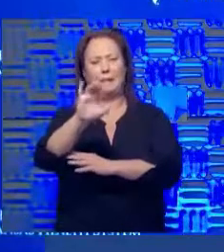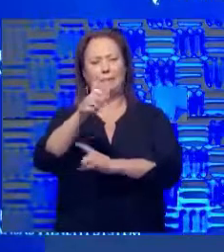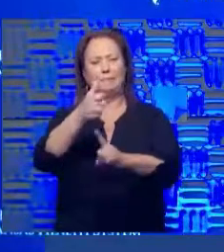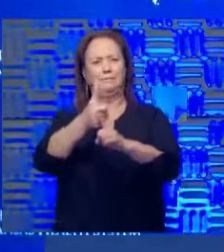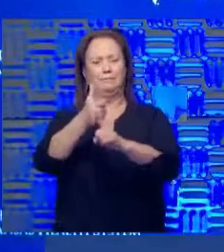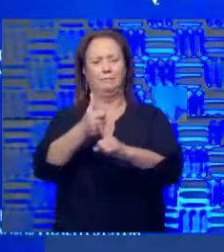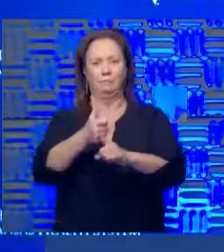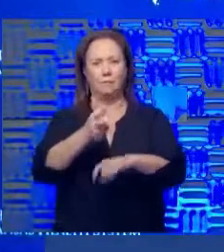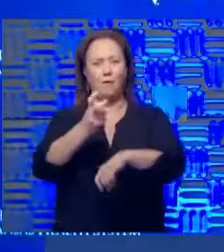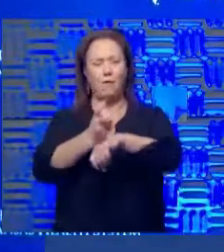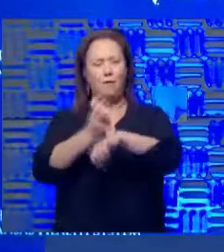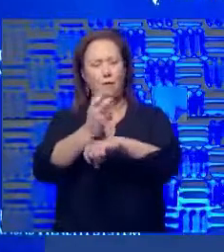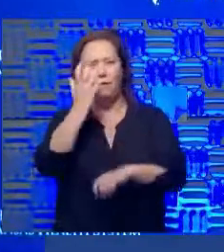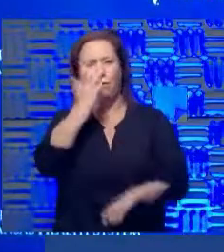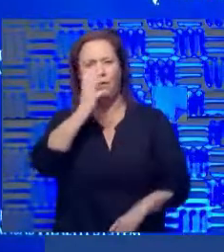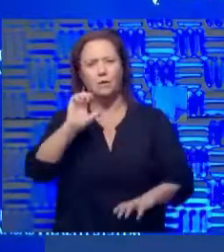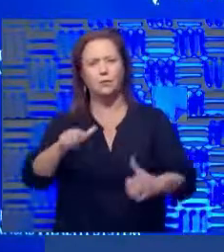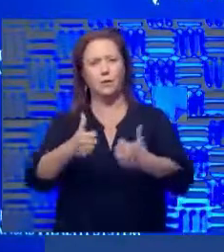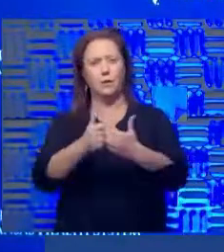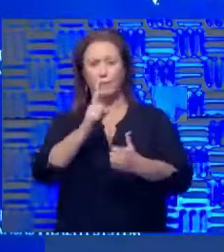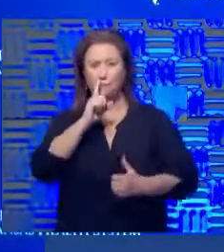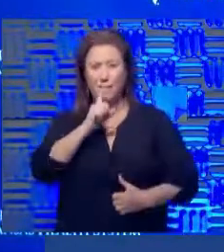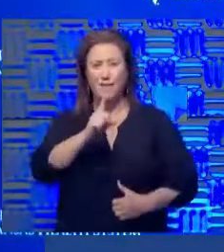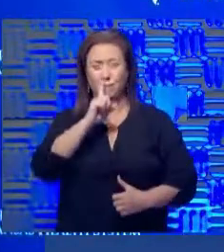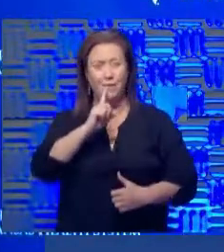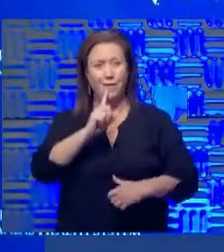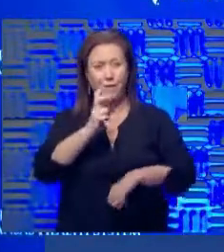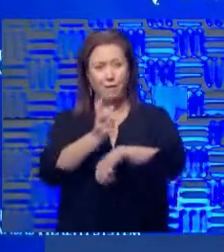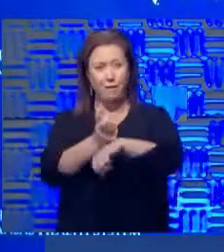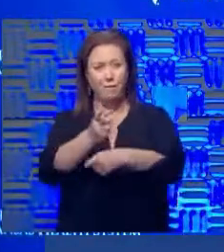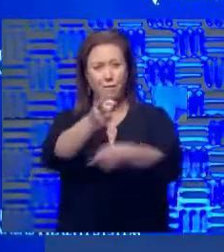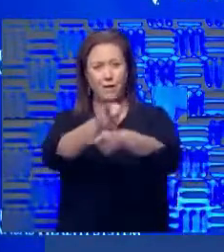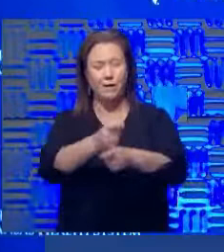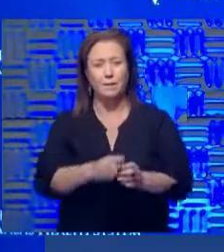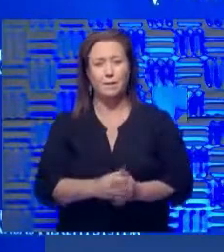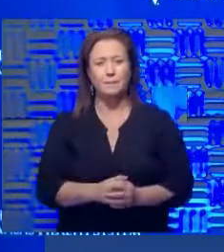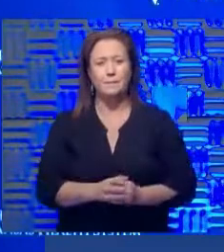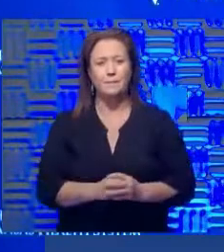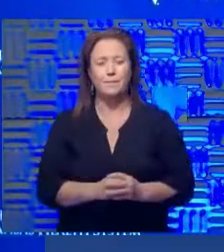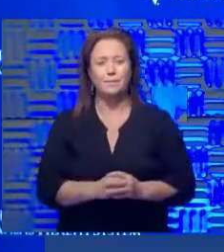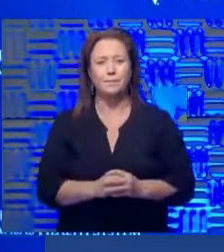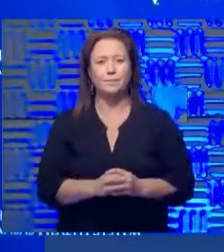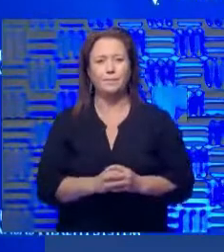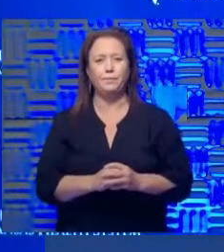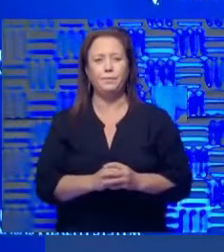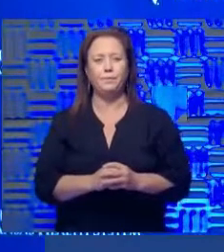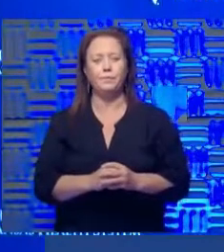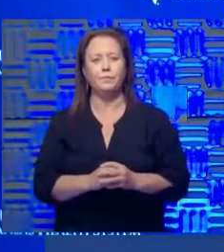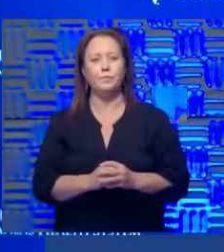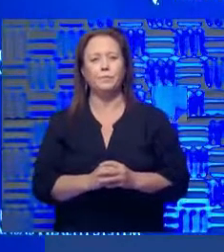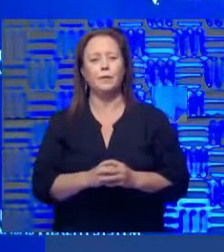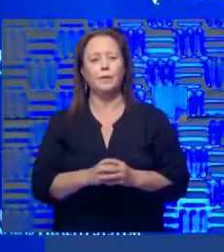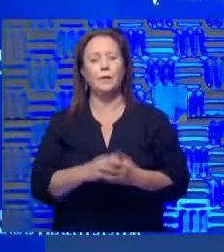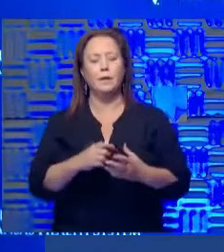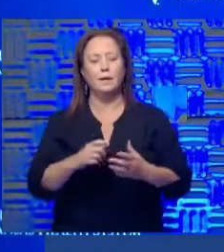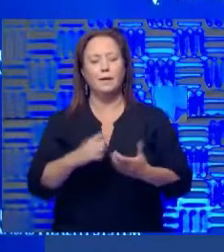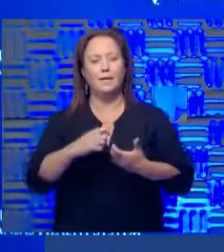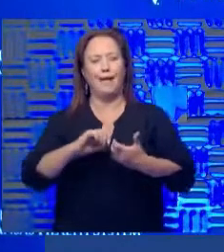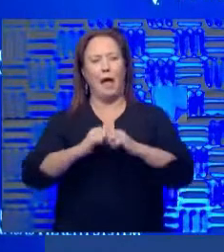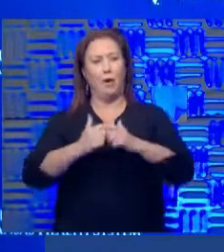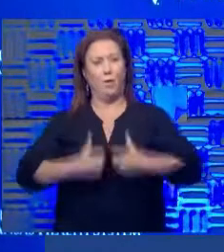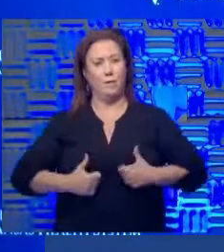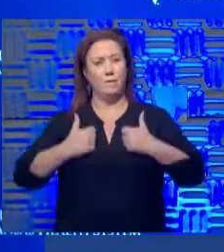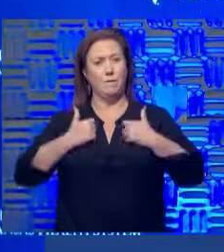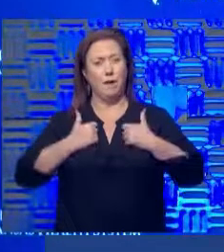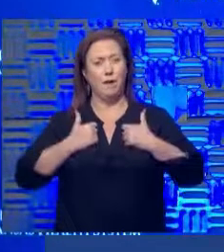hard. Actually, they're really hard. And what makes it survivable is the